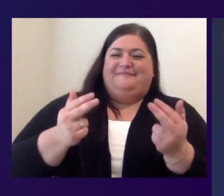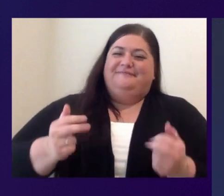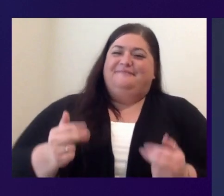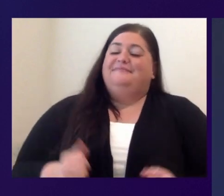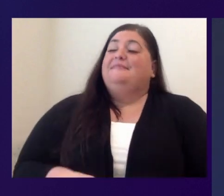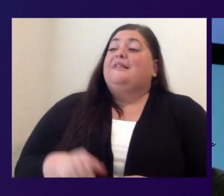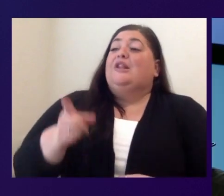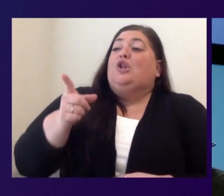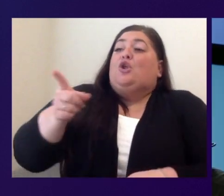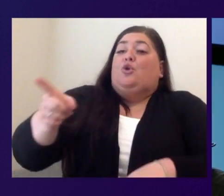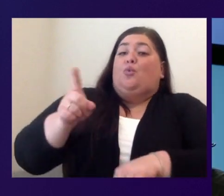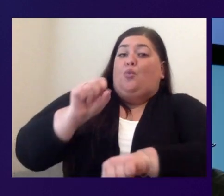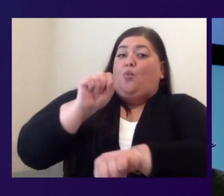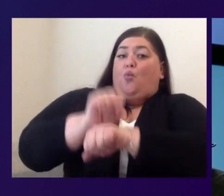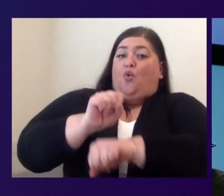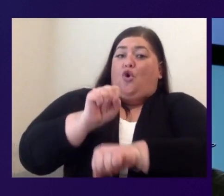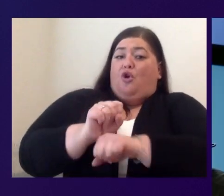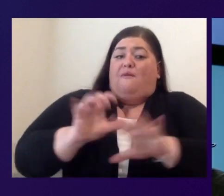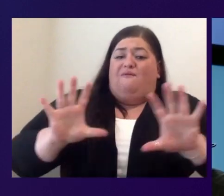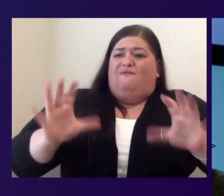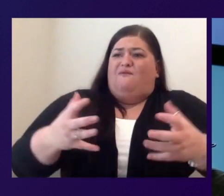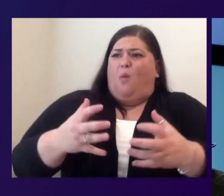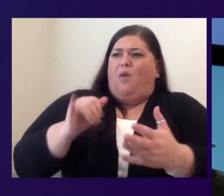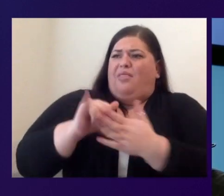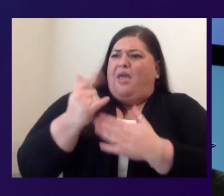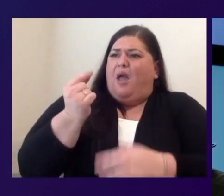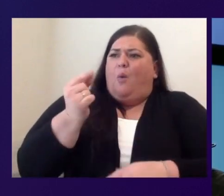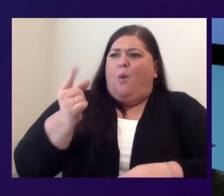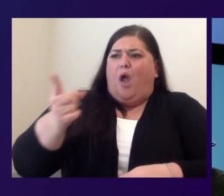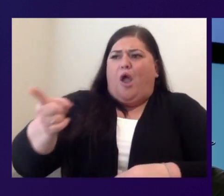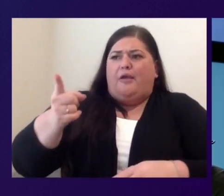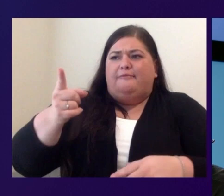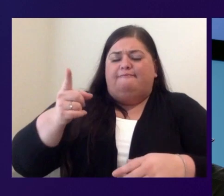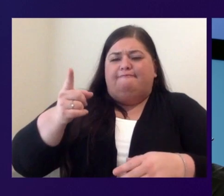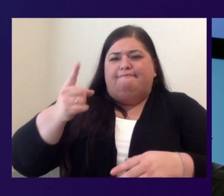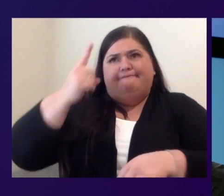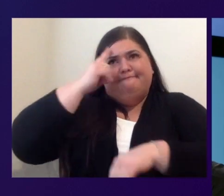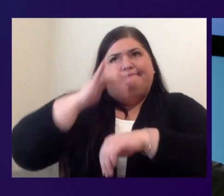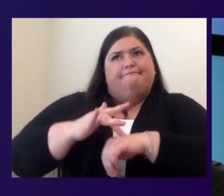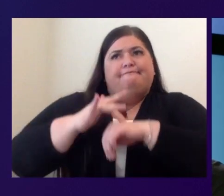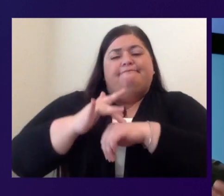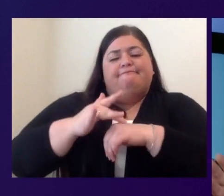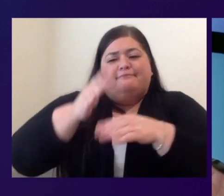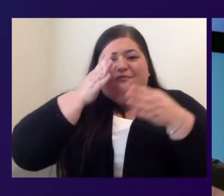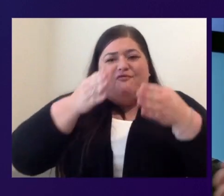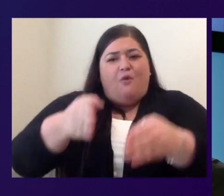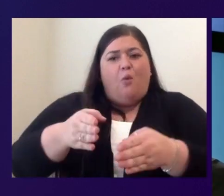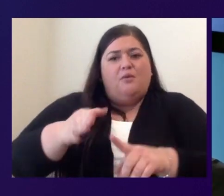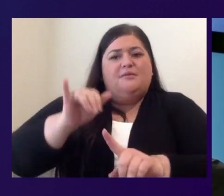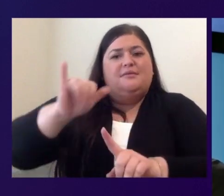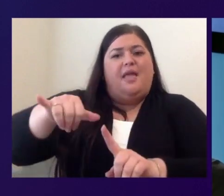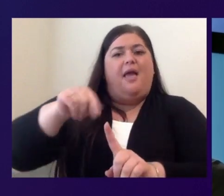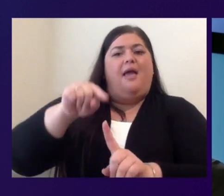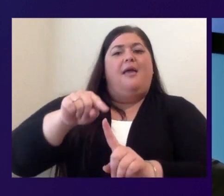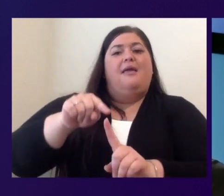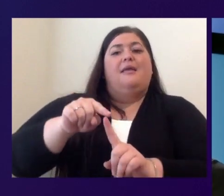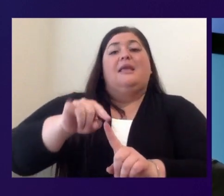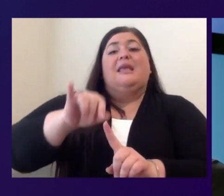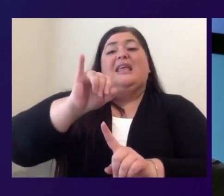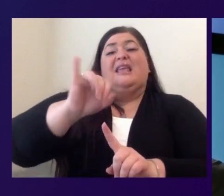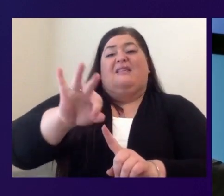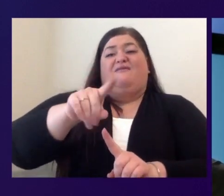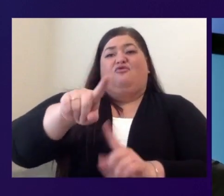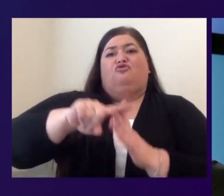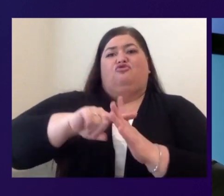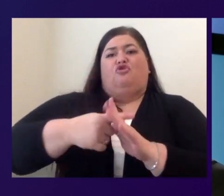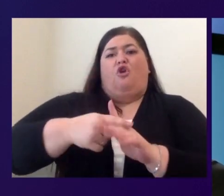entirety of your workforce, right? That's what your main focus is. So what if we work backwards from there, and when customers